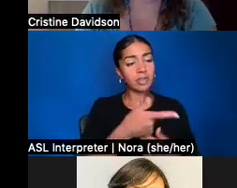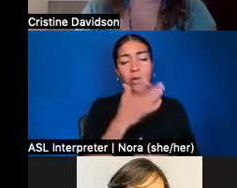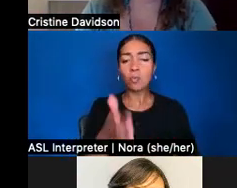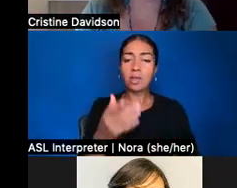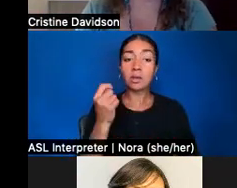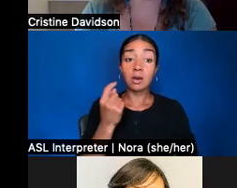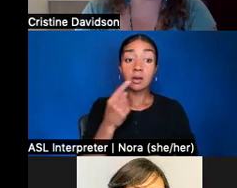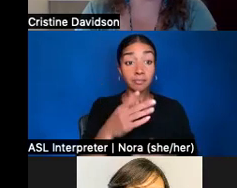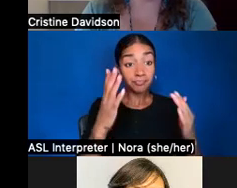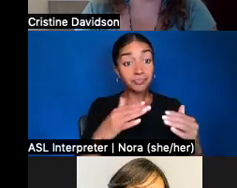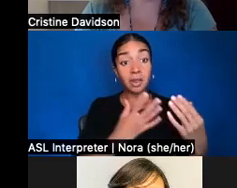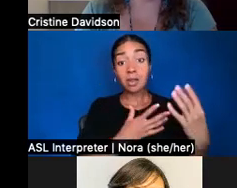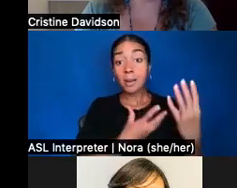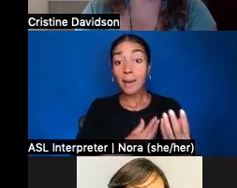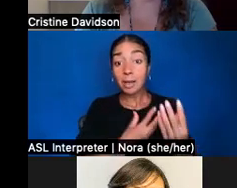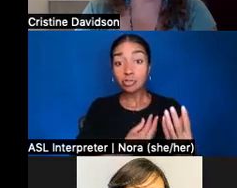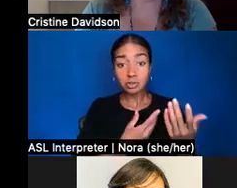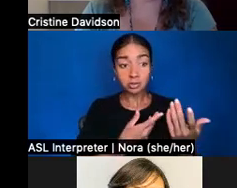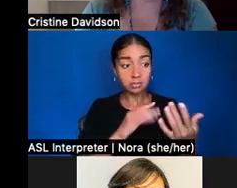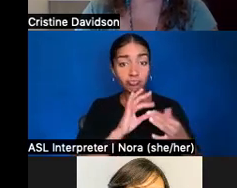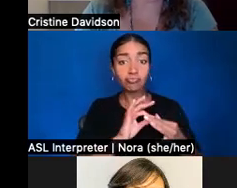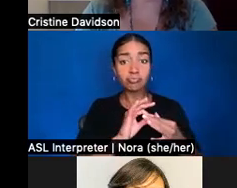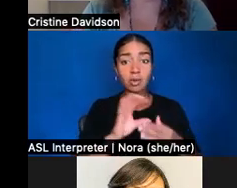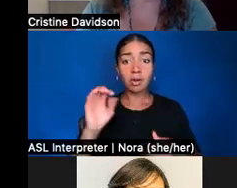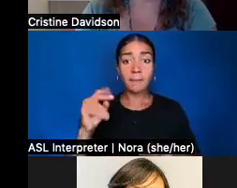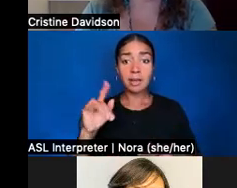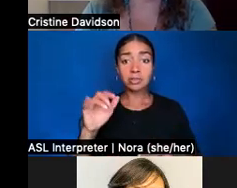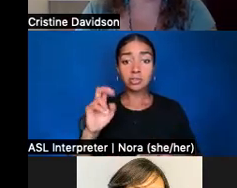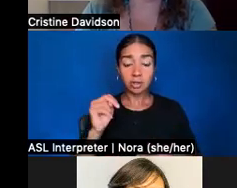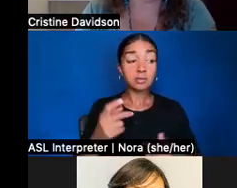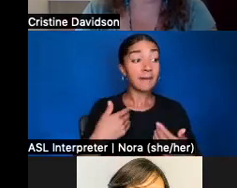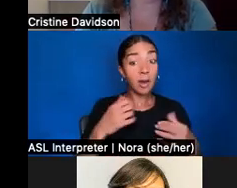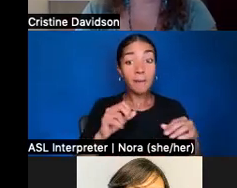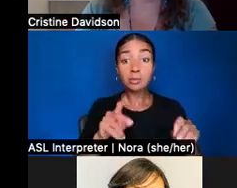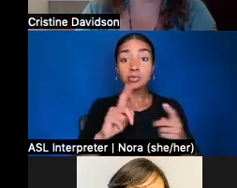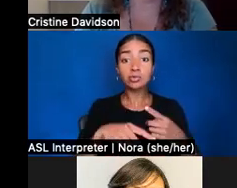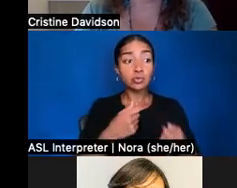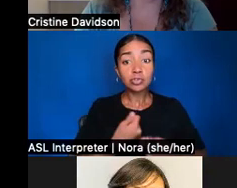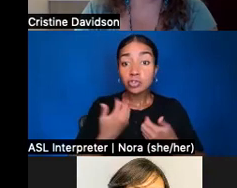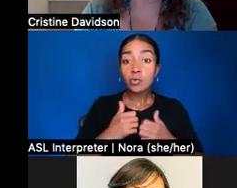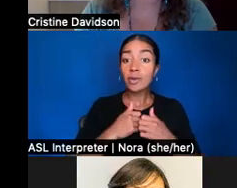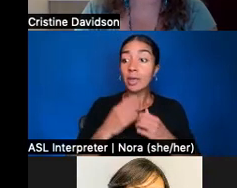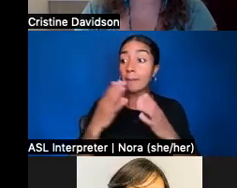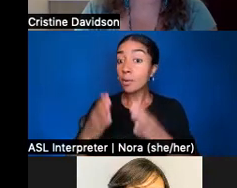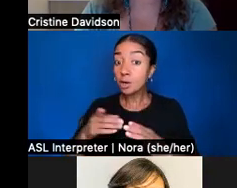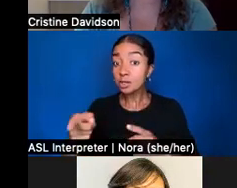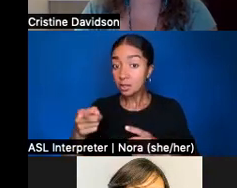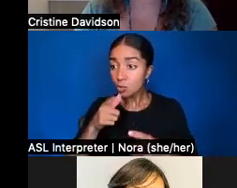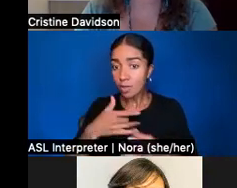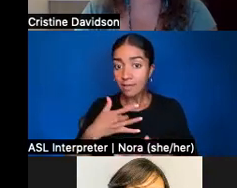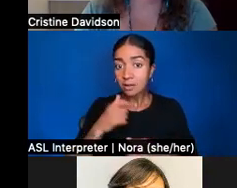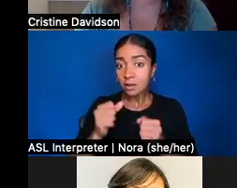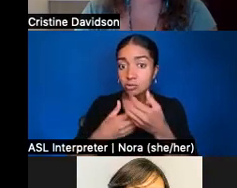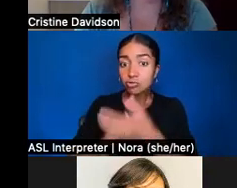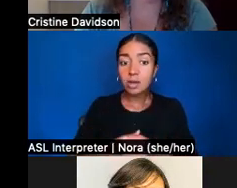to share their experiences with somebody they can trust, right? Access to accurate knowledge about sexual violence and